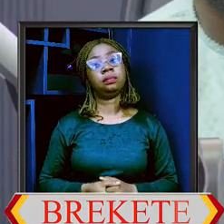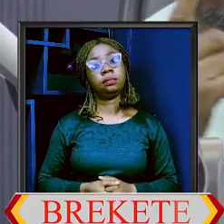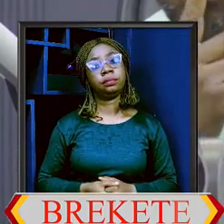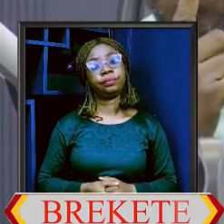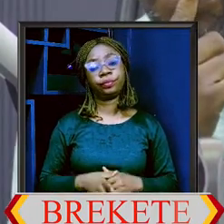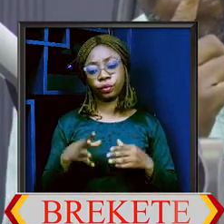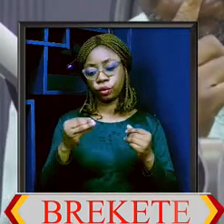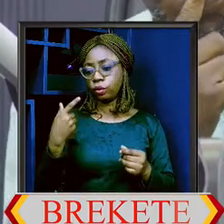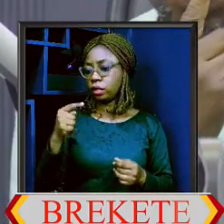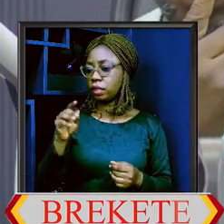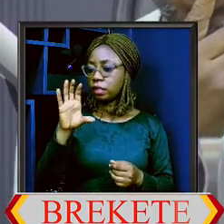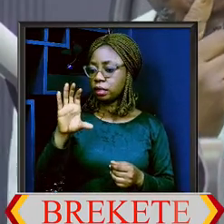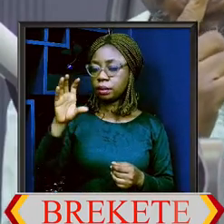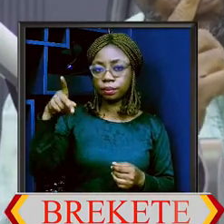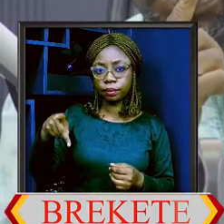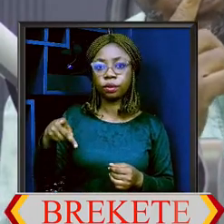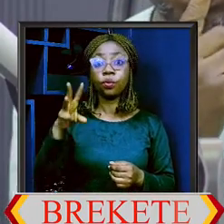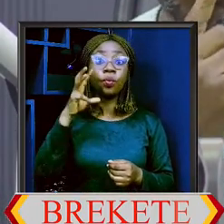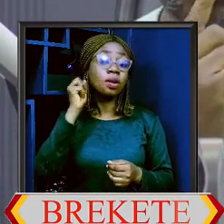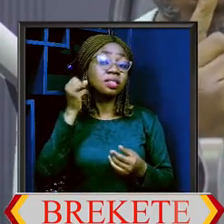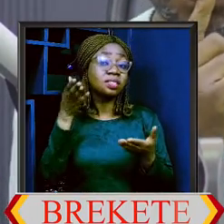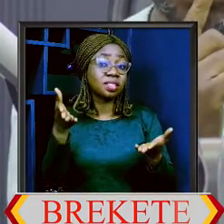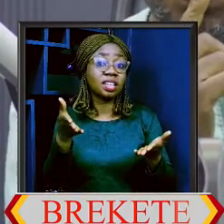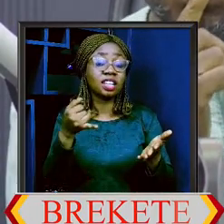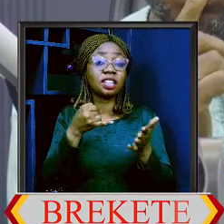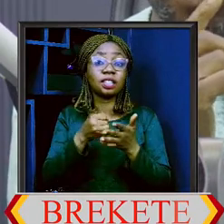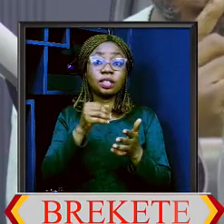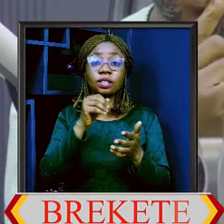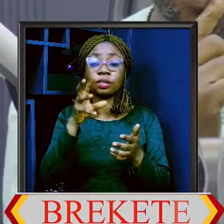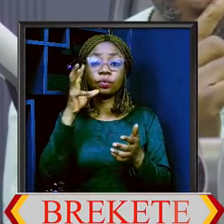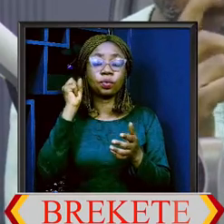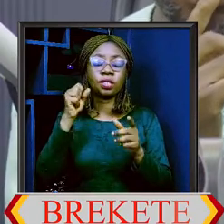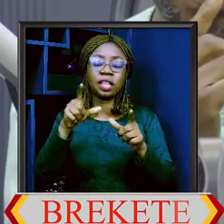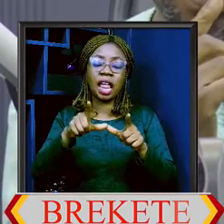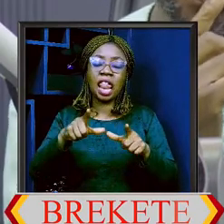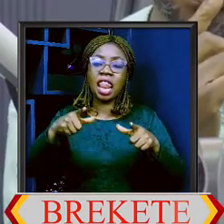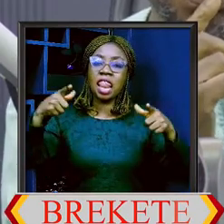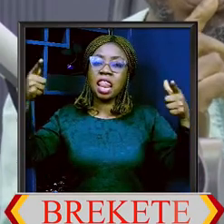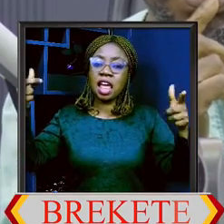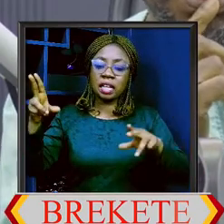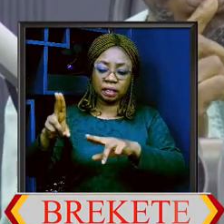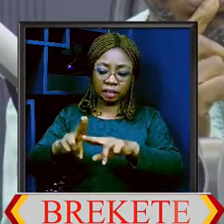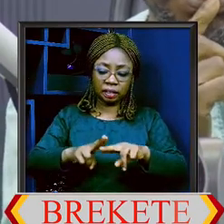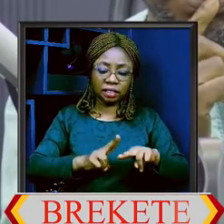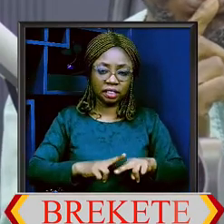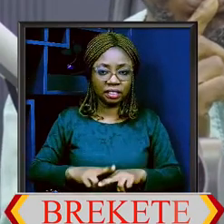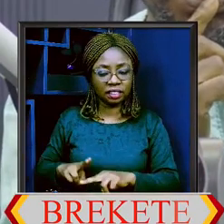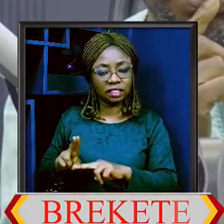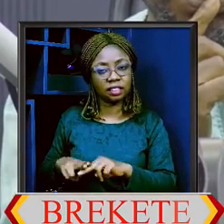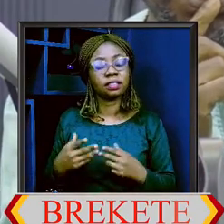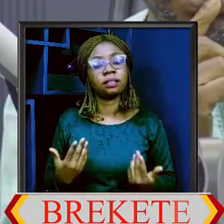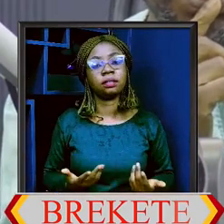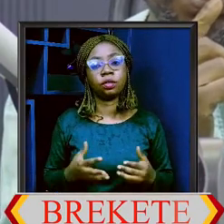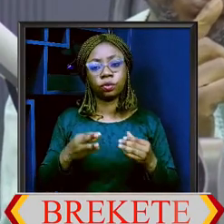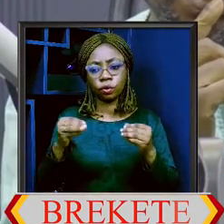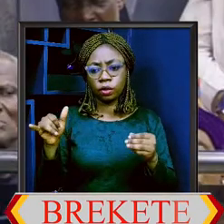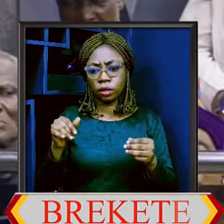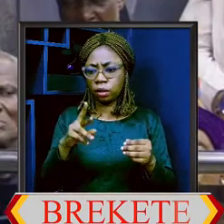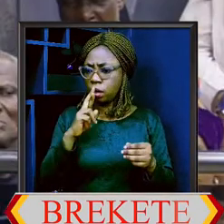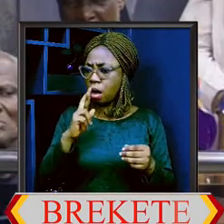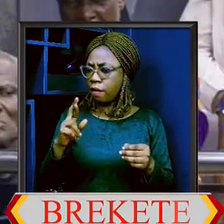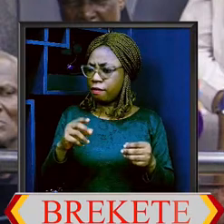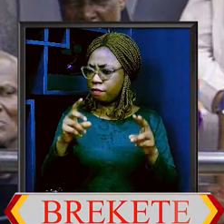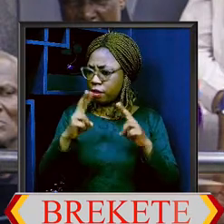so the CP was was there it was a large uh sitting so they were all